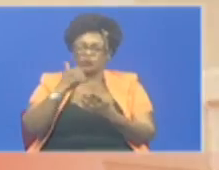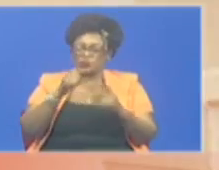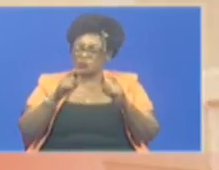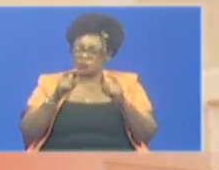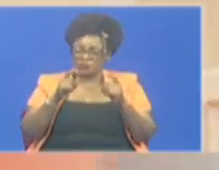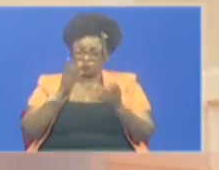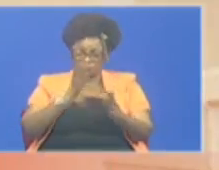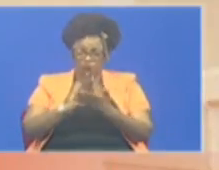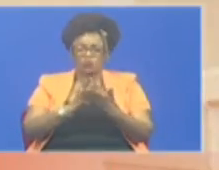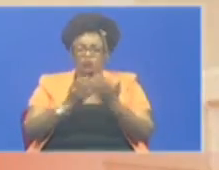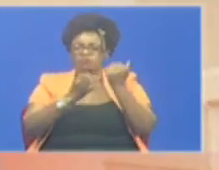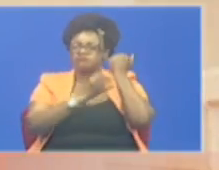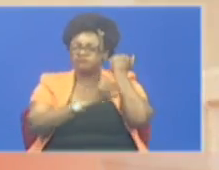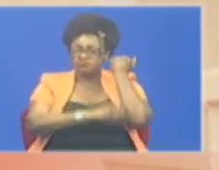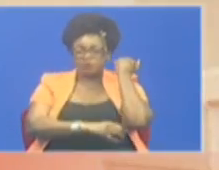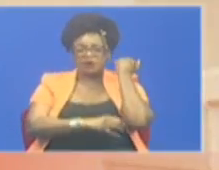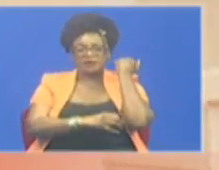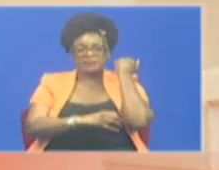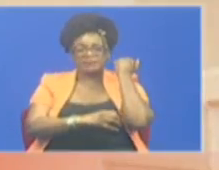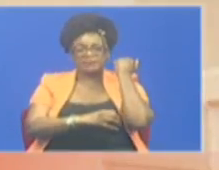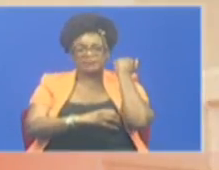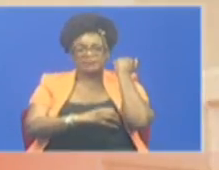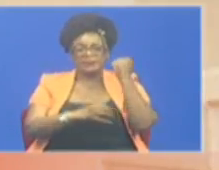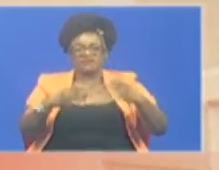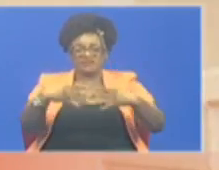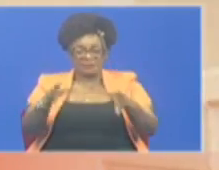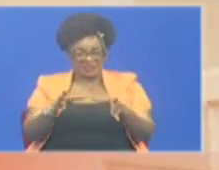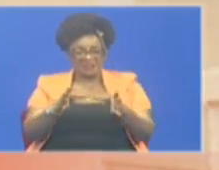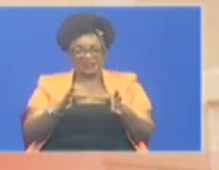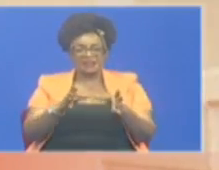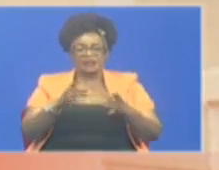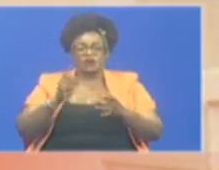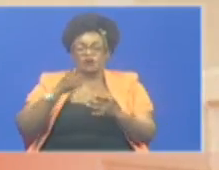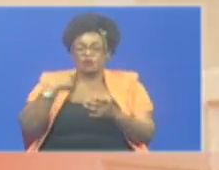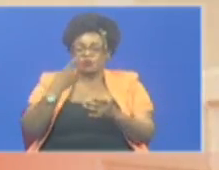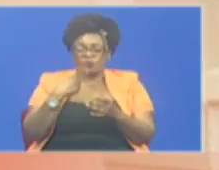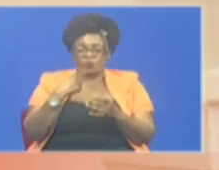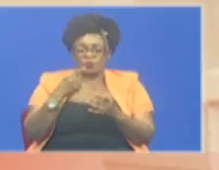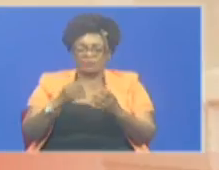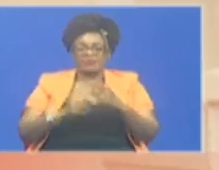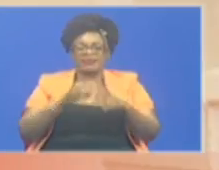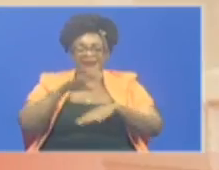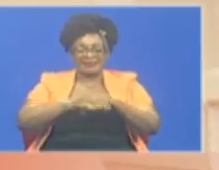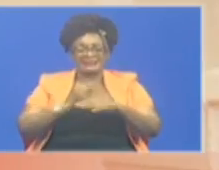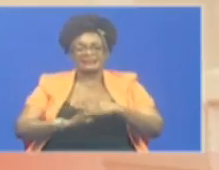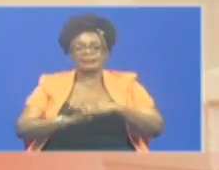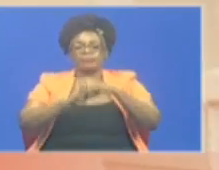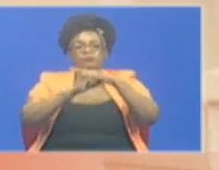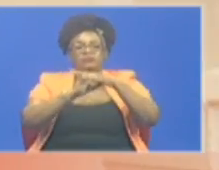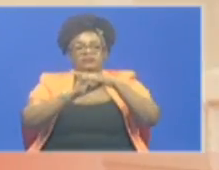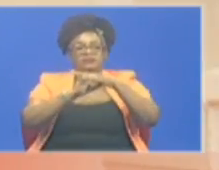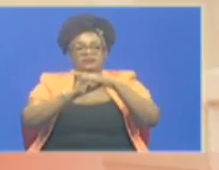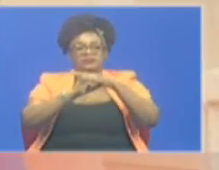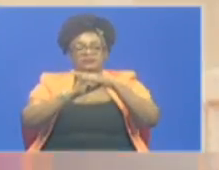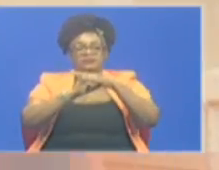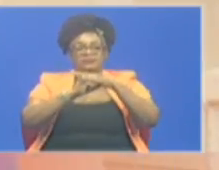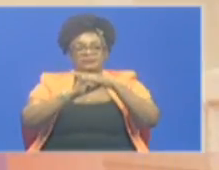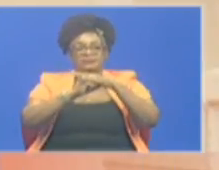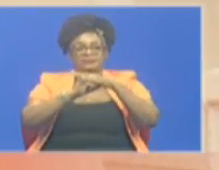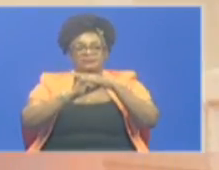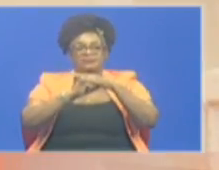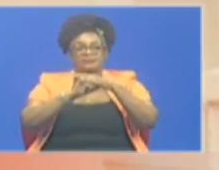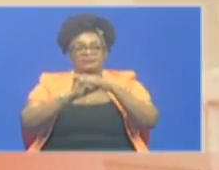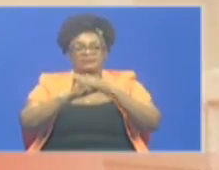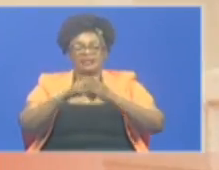be the inaugural recipients of the weekly COVID-19 support stipend. The piloting of